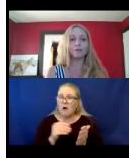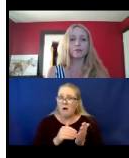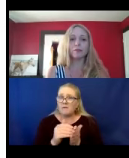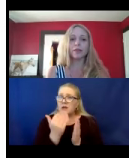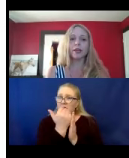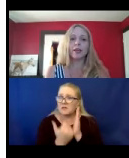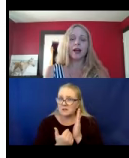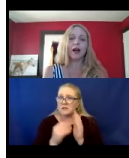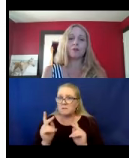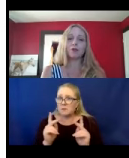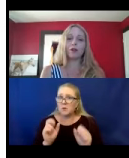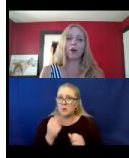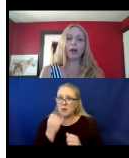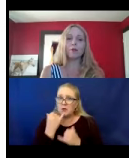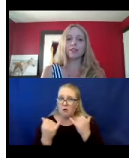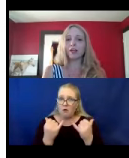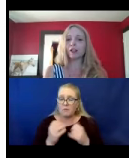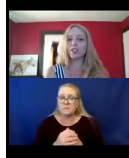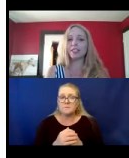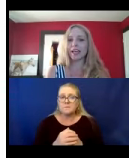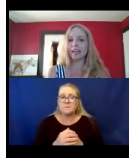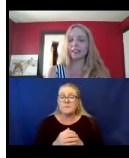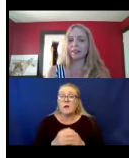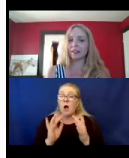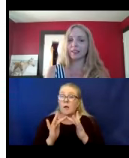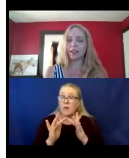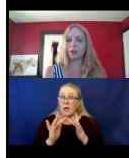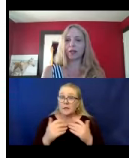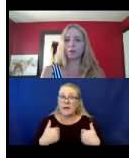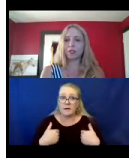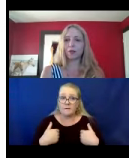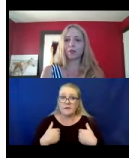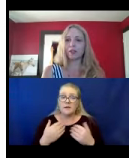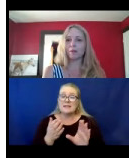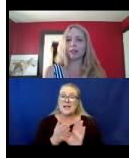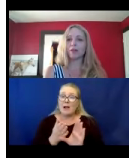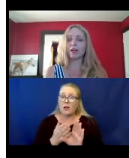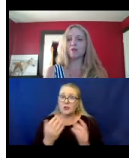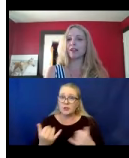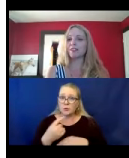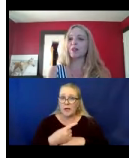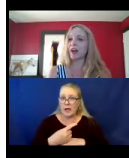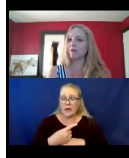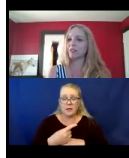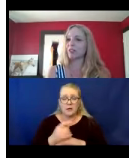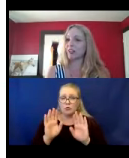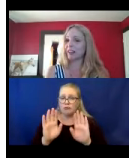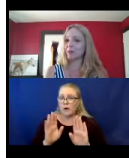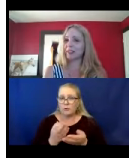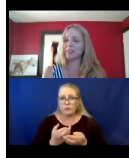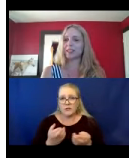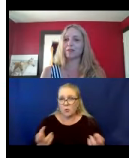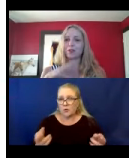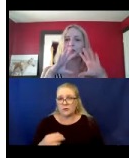call. If you're on the web, Psychology Today is a great resource. Even when I find someone, I often look